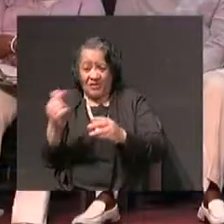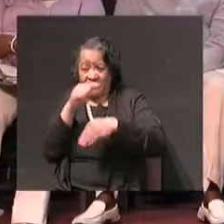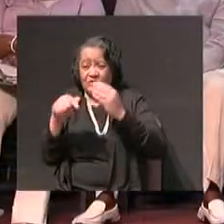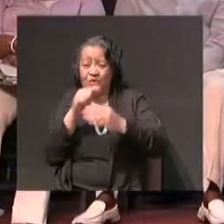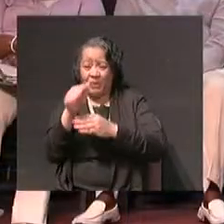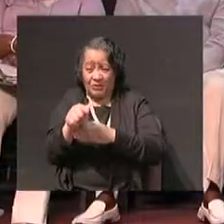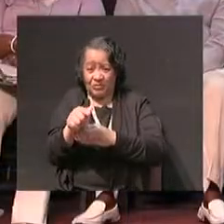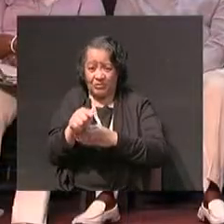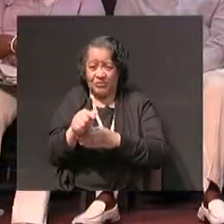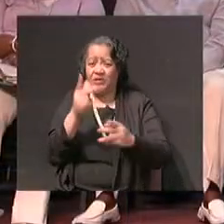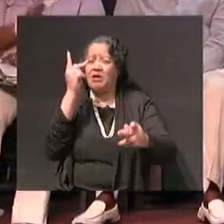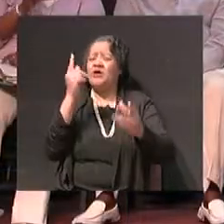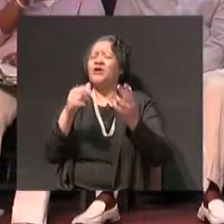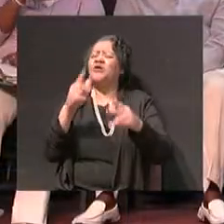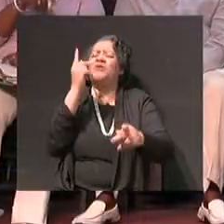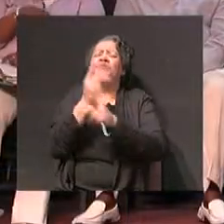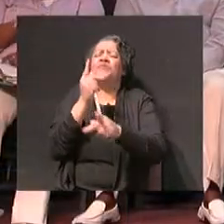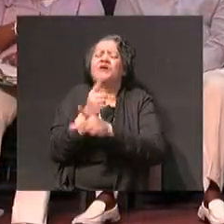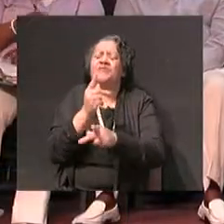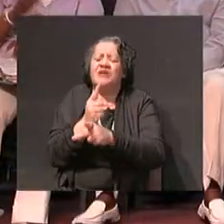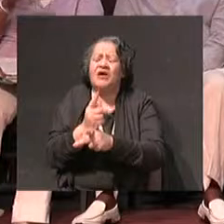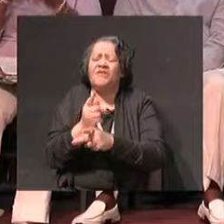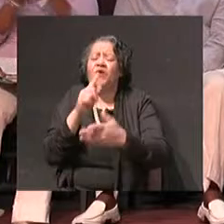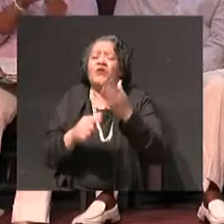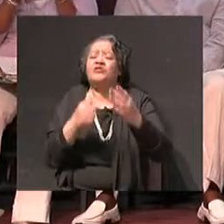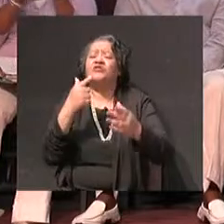That's why you gotta be careful what you're saying. You don't know who's who.